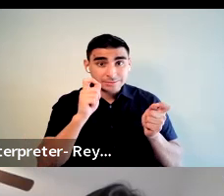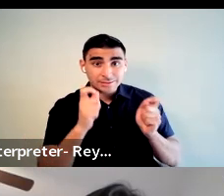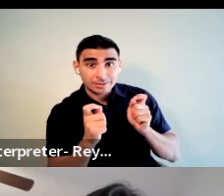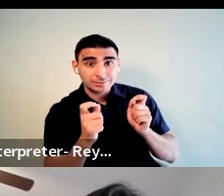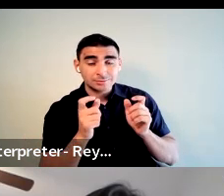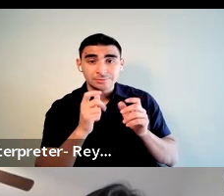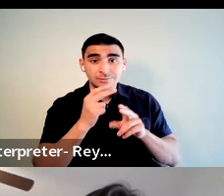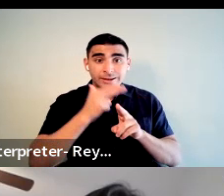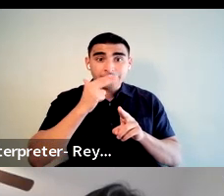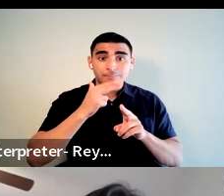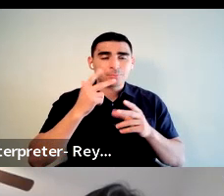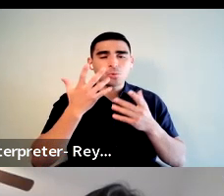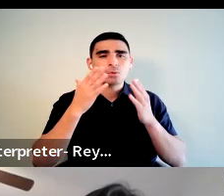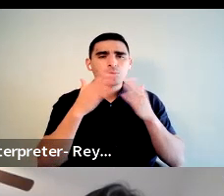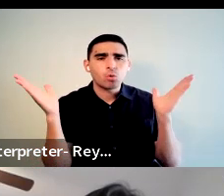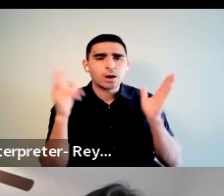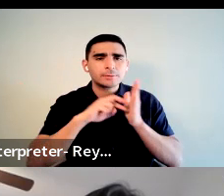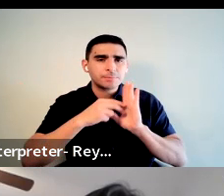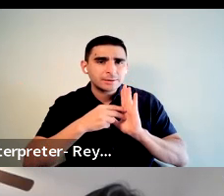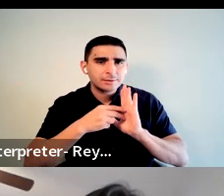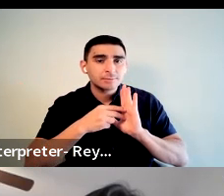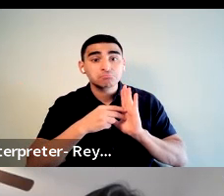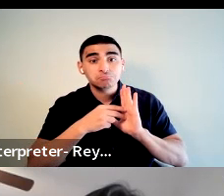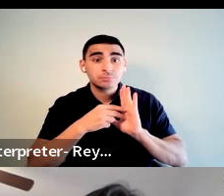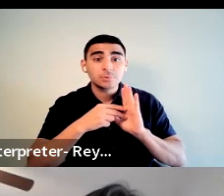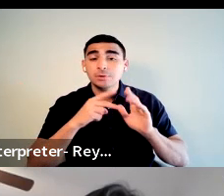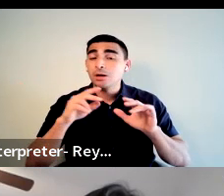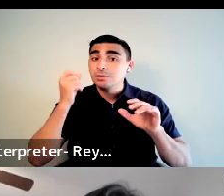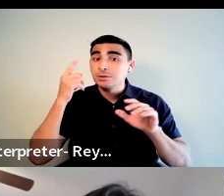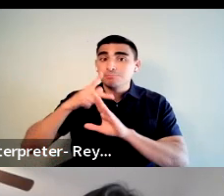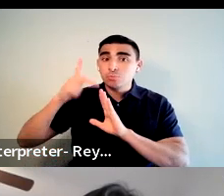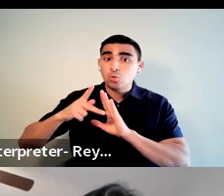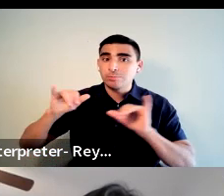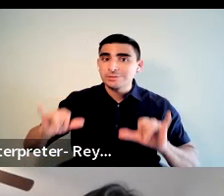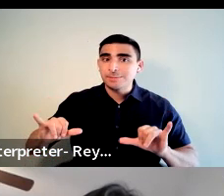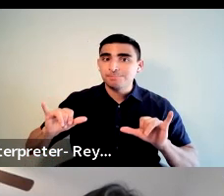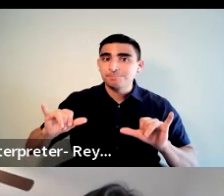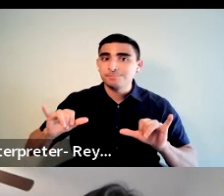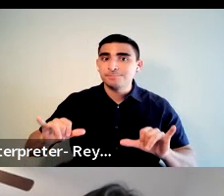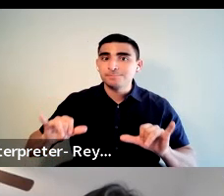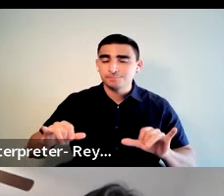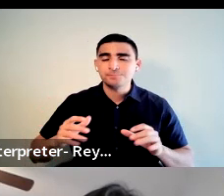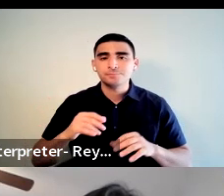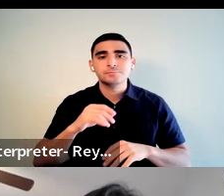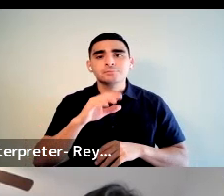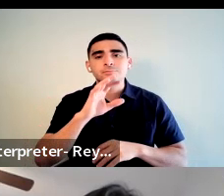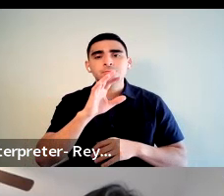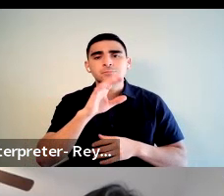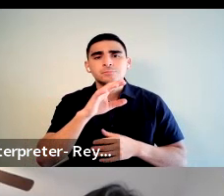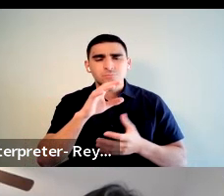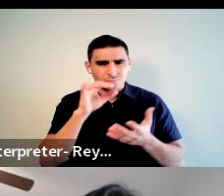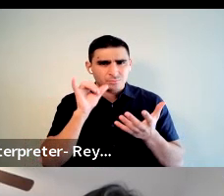accessible in meaning, but using the same program. So it's dedicating some of the